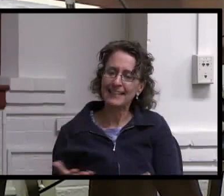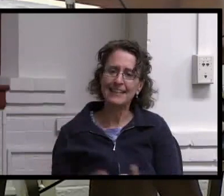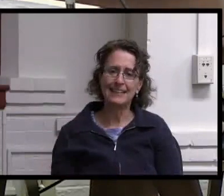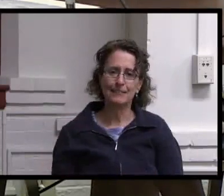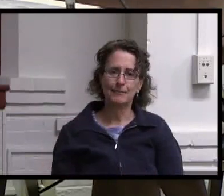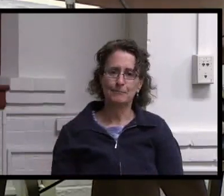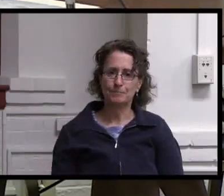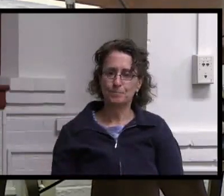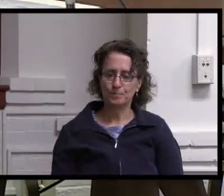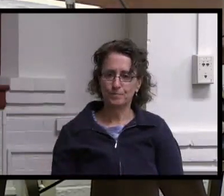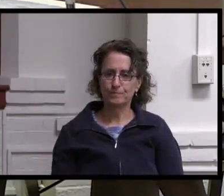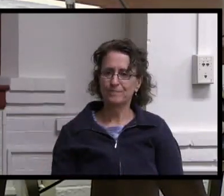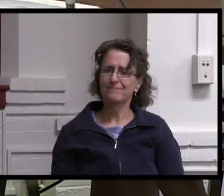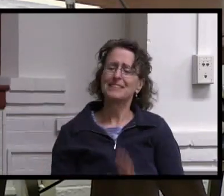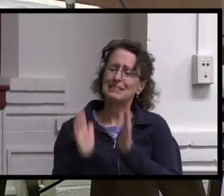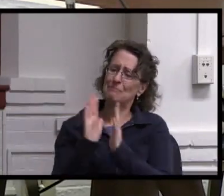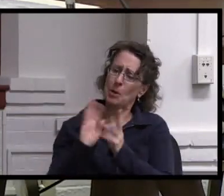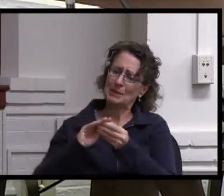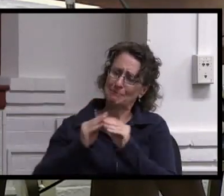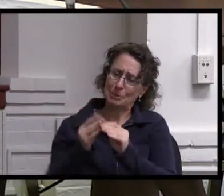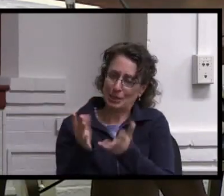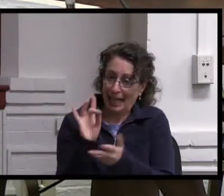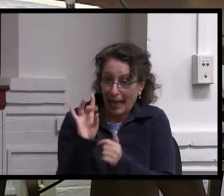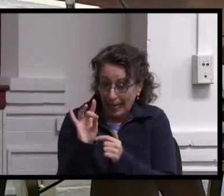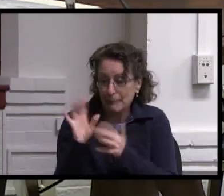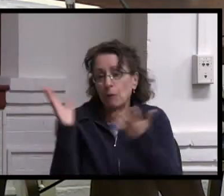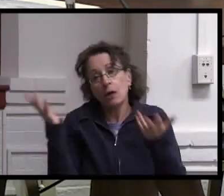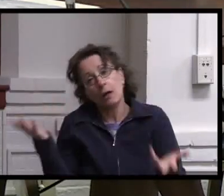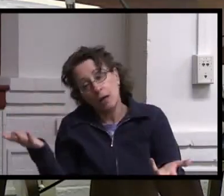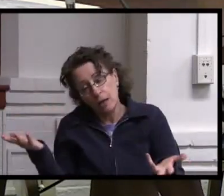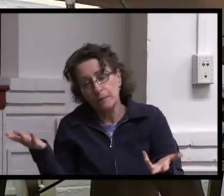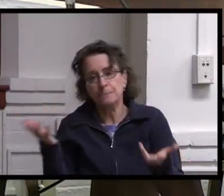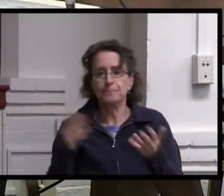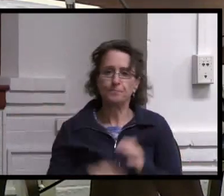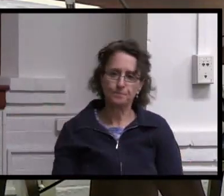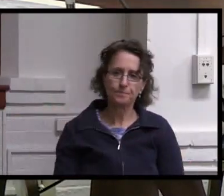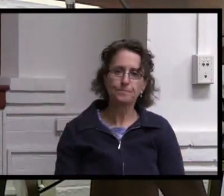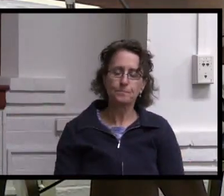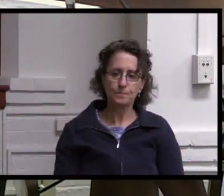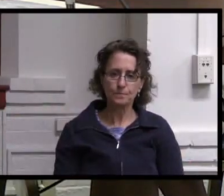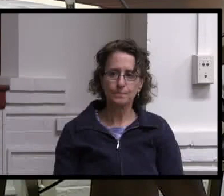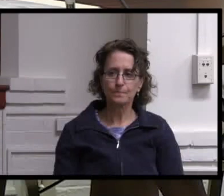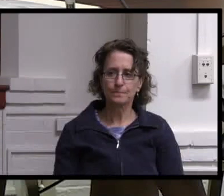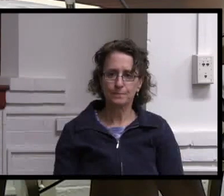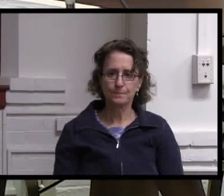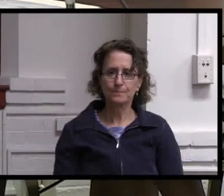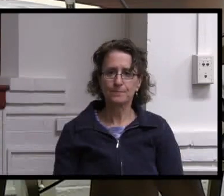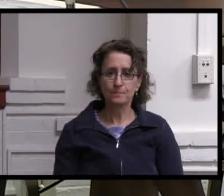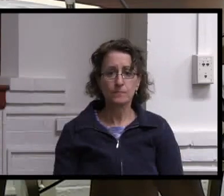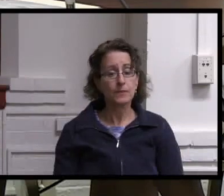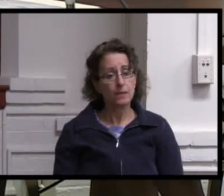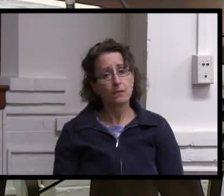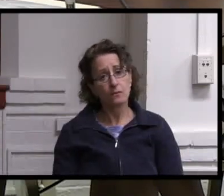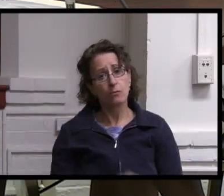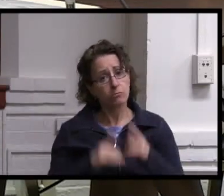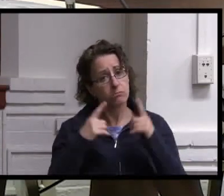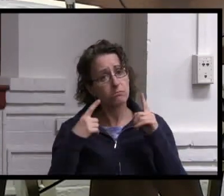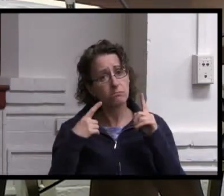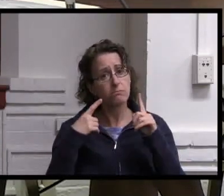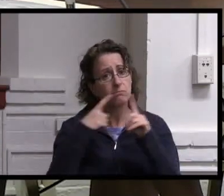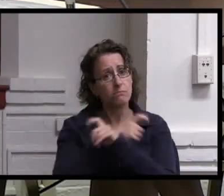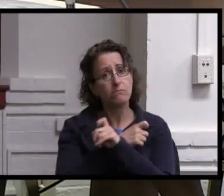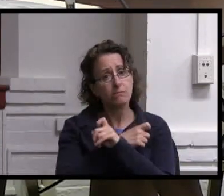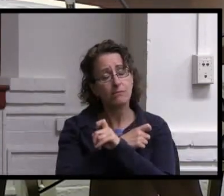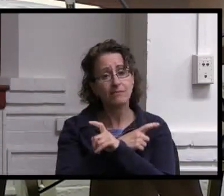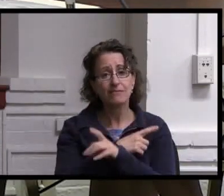responses. Yep. Responses. Again, small sample size. So it's a very detailed issue. So I'm